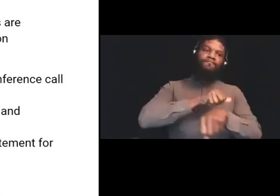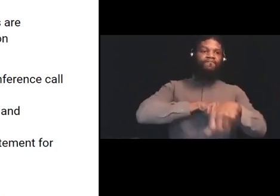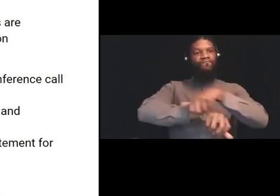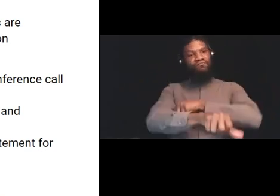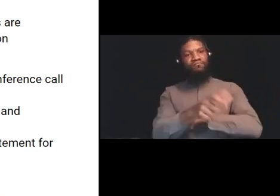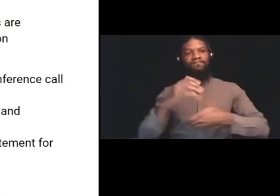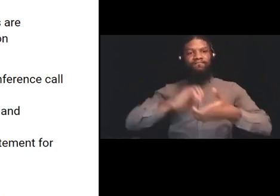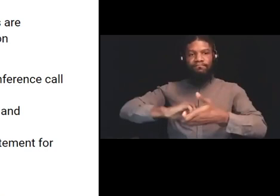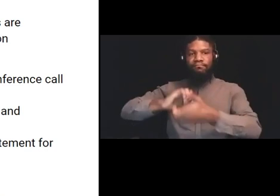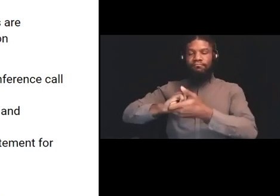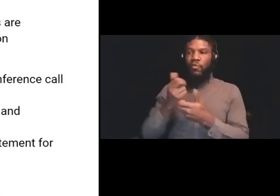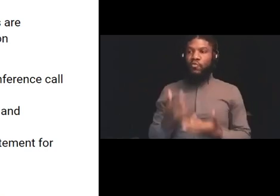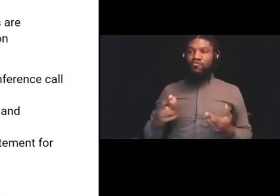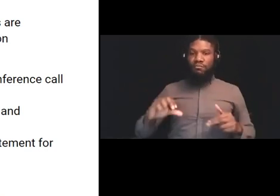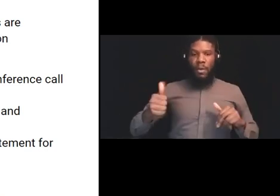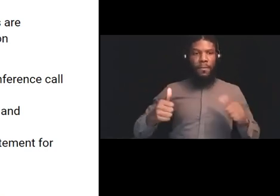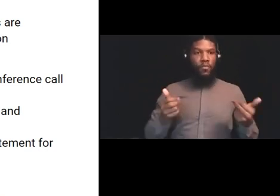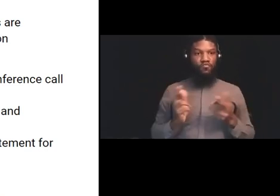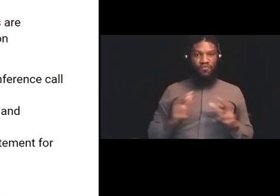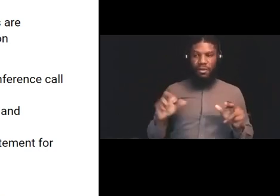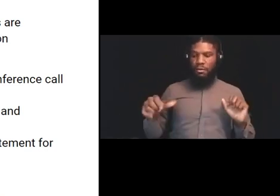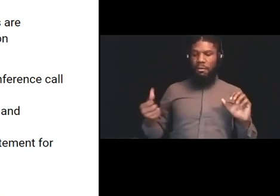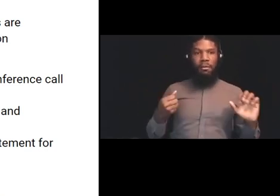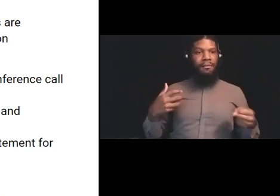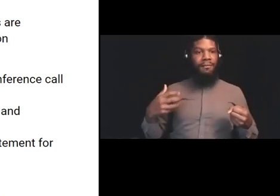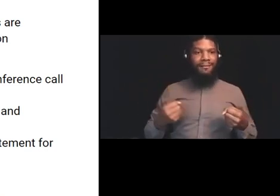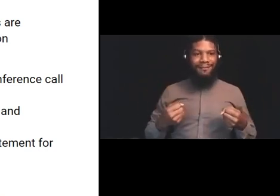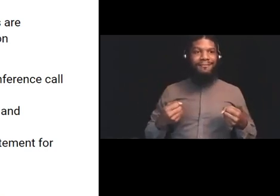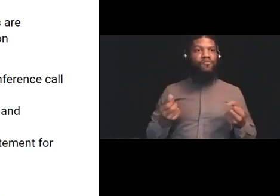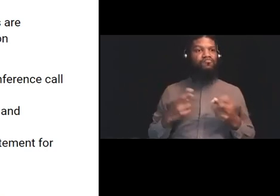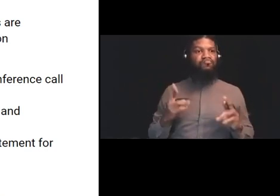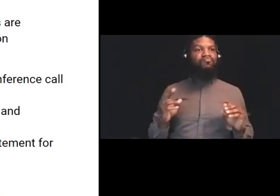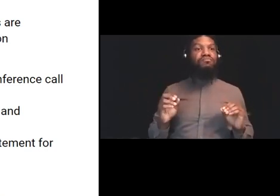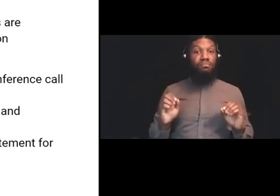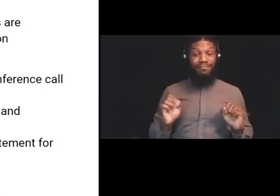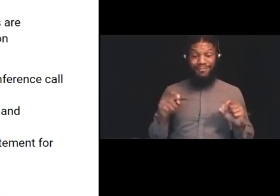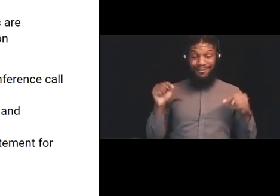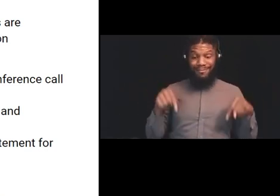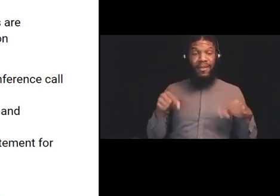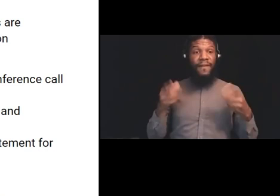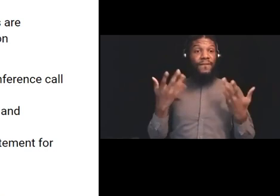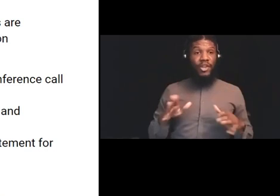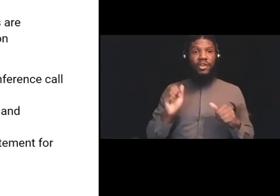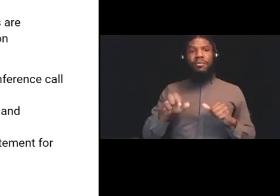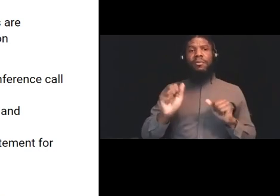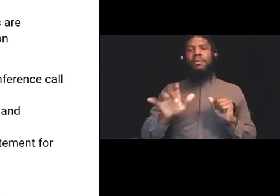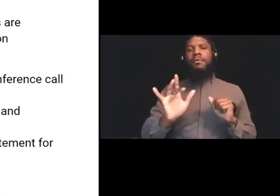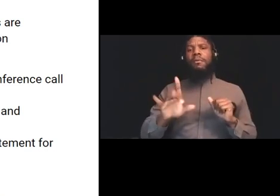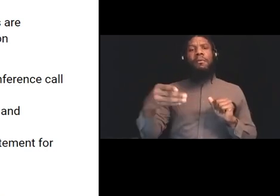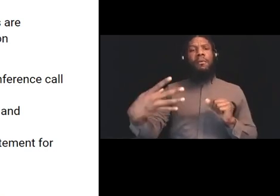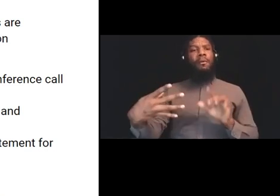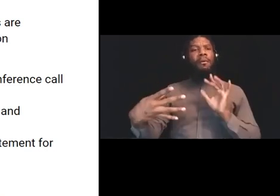putting resources in place. So after this session, if you click on the Learn tab on the